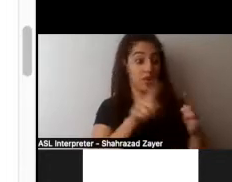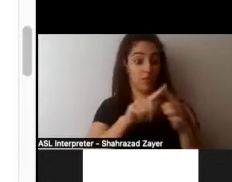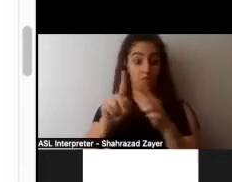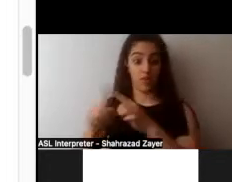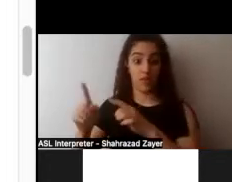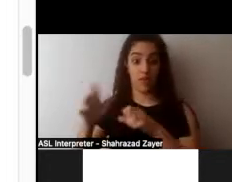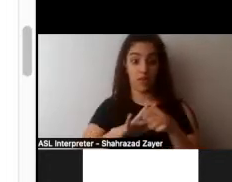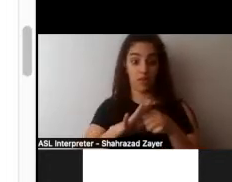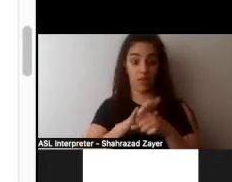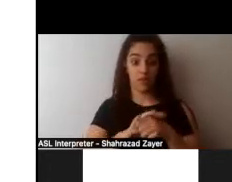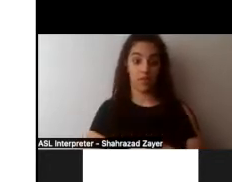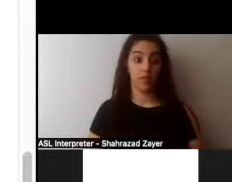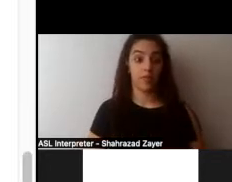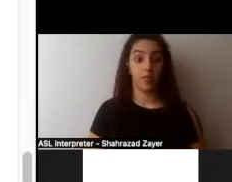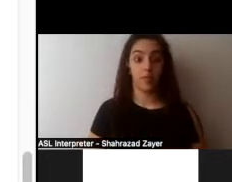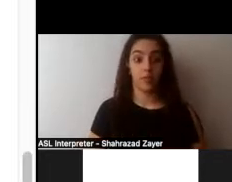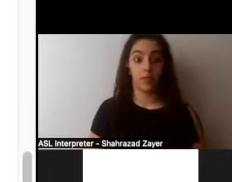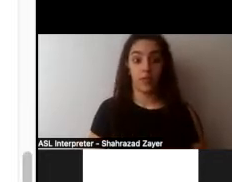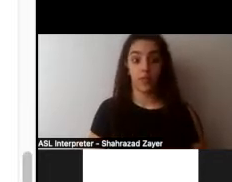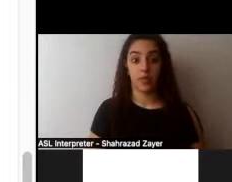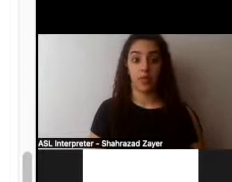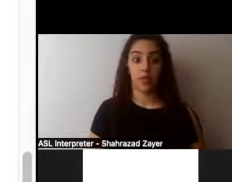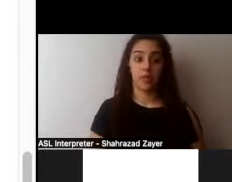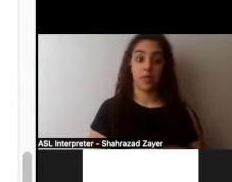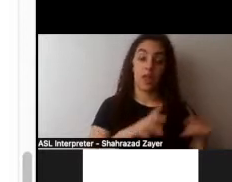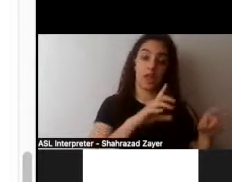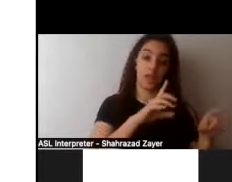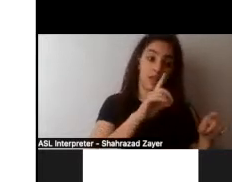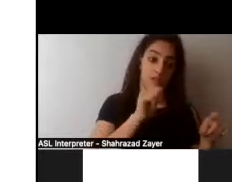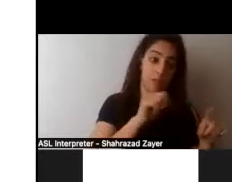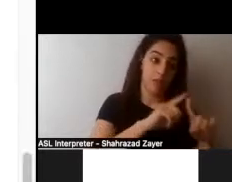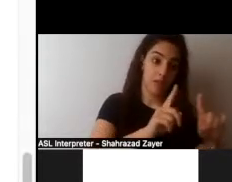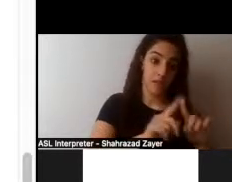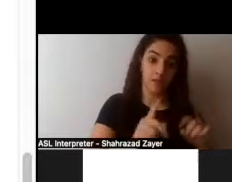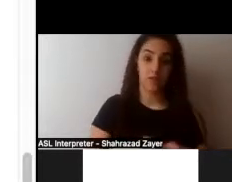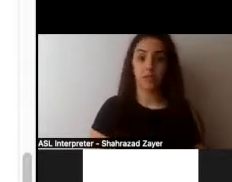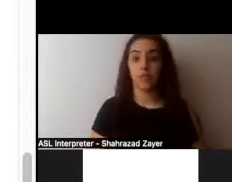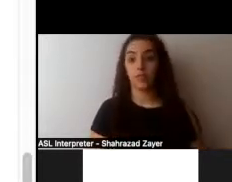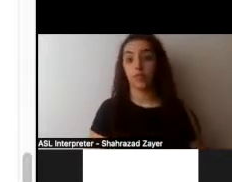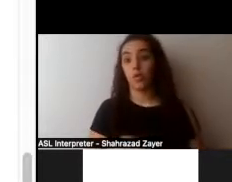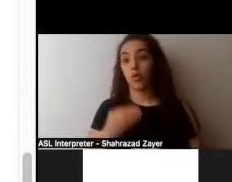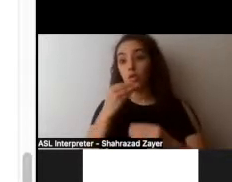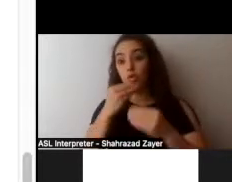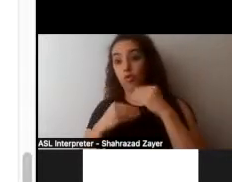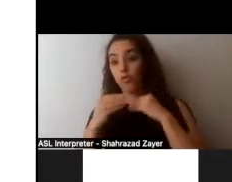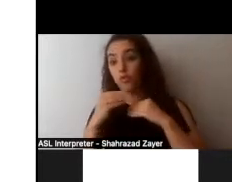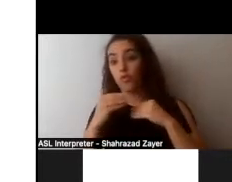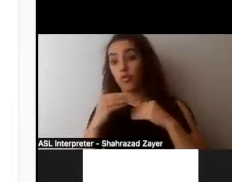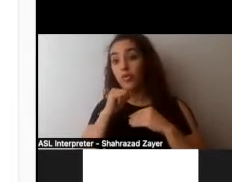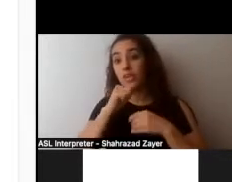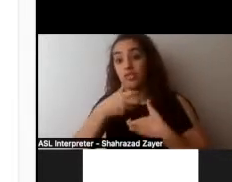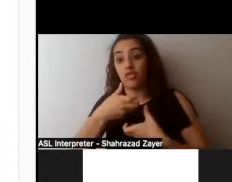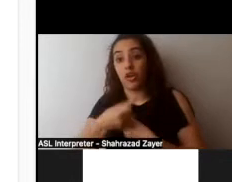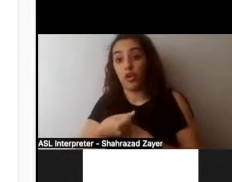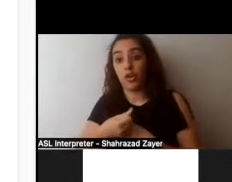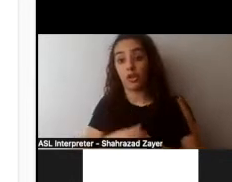divide, across disabilities, across food insecurity, and